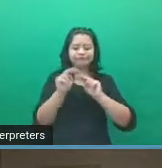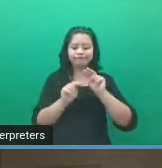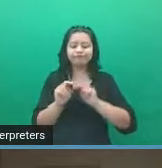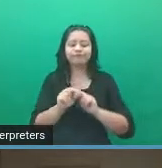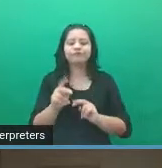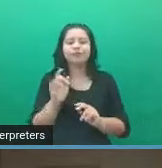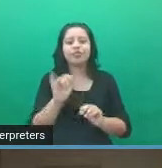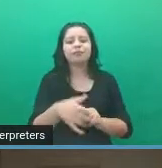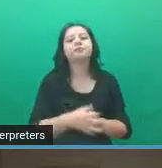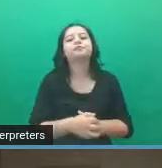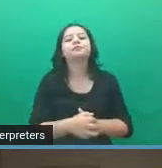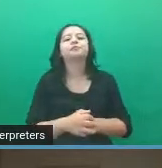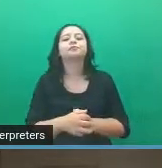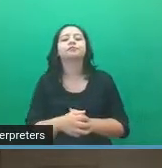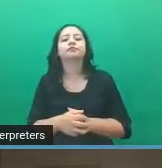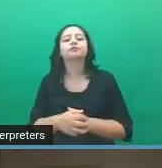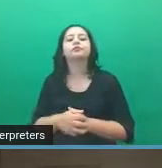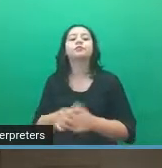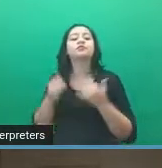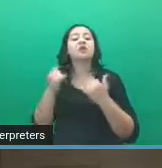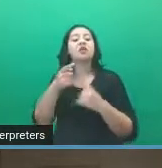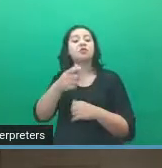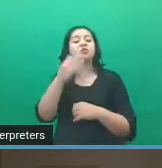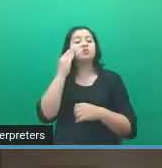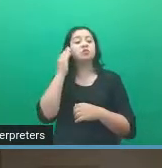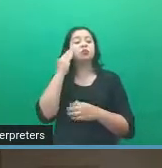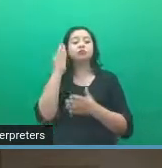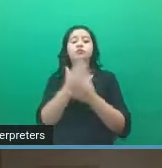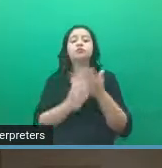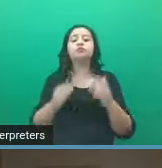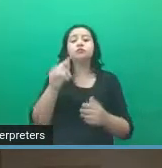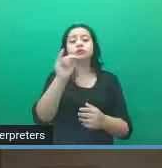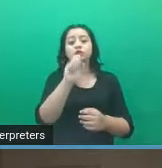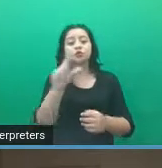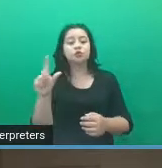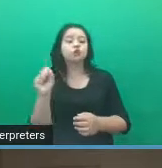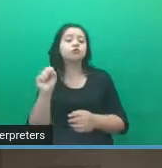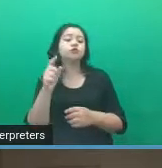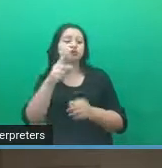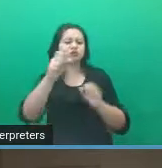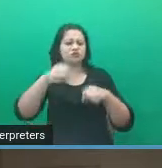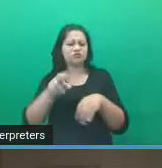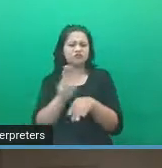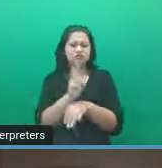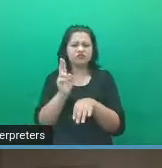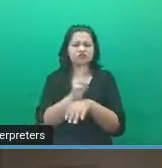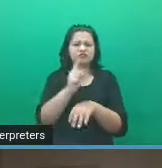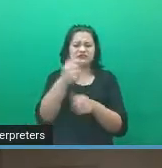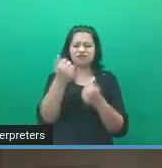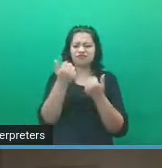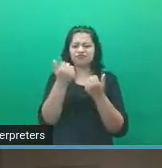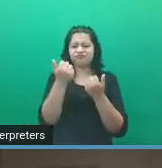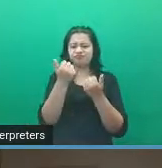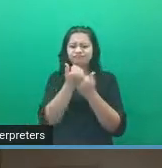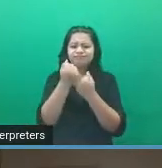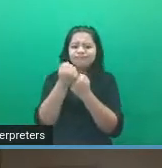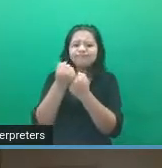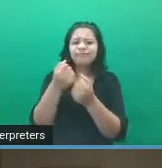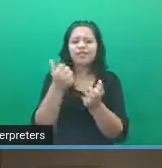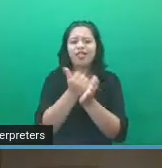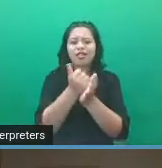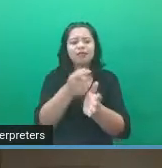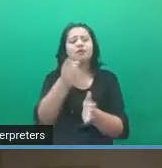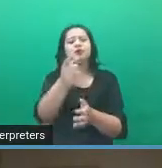To conclude, now you are aware of some of the tools and methods that are available for increasing audience participation in live